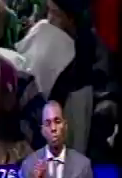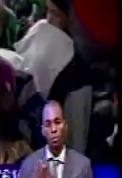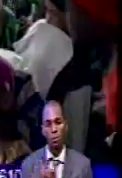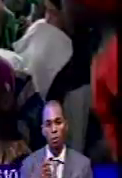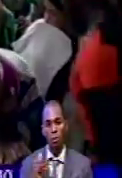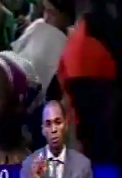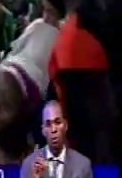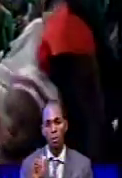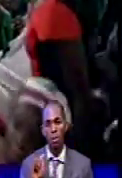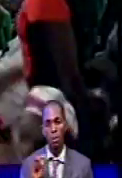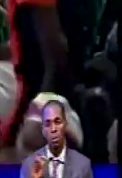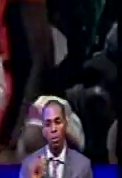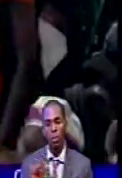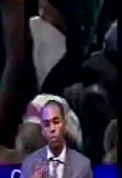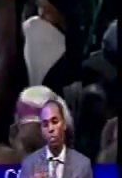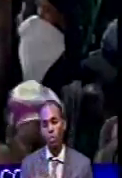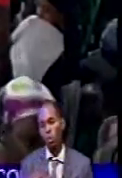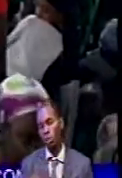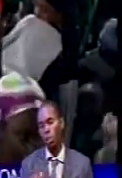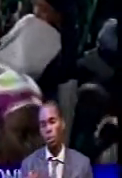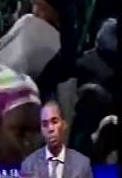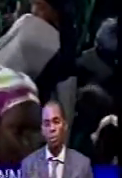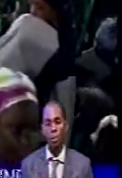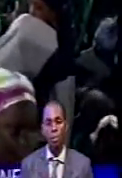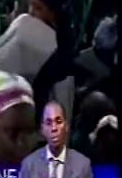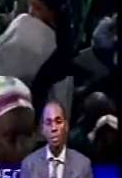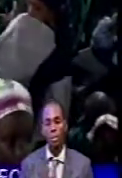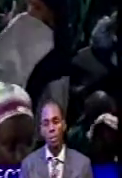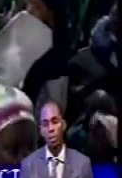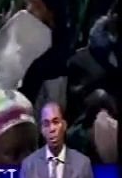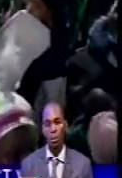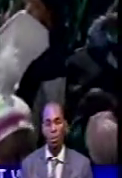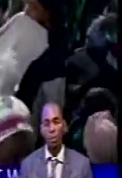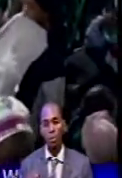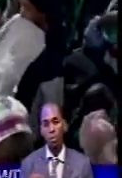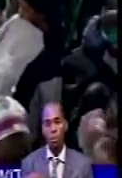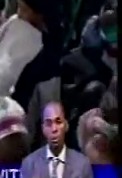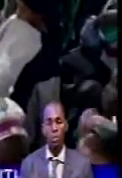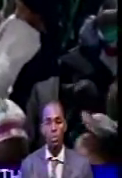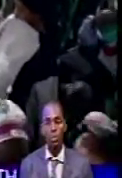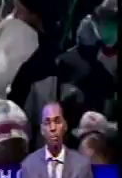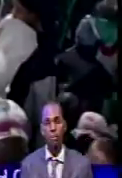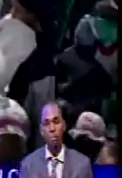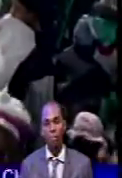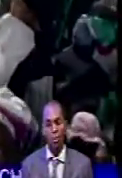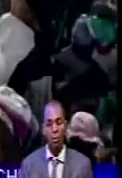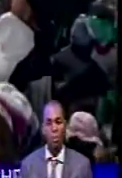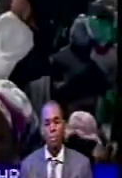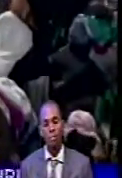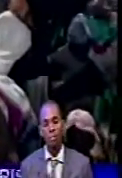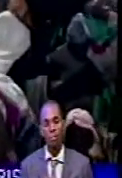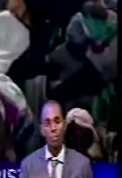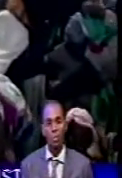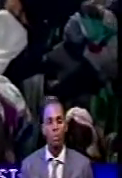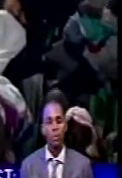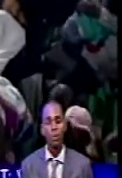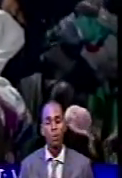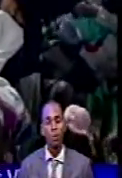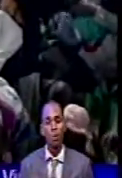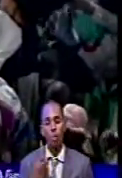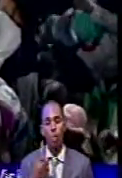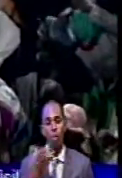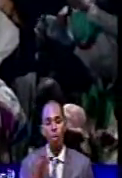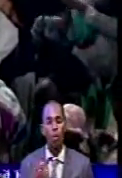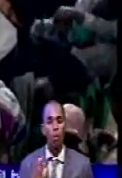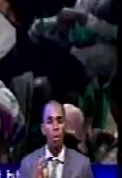released on earth. Divine touch released him. Praise the Lord. And now we have this coming also